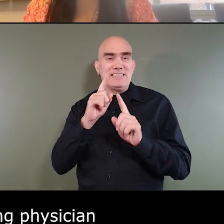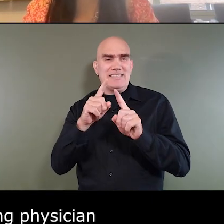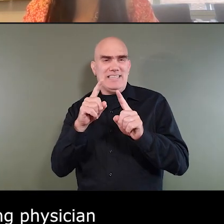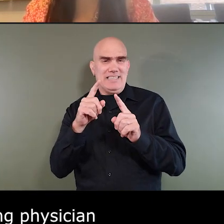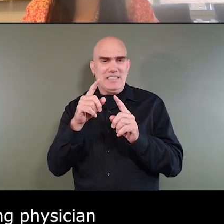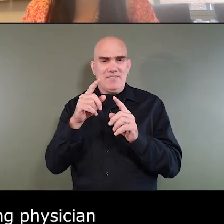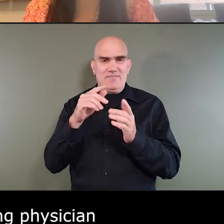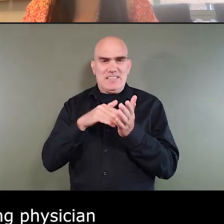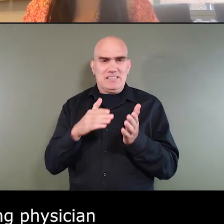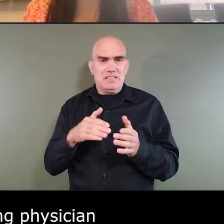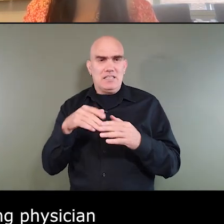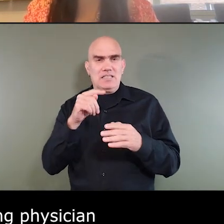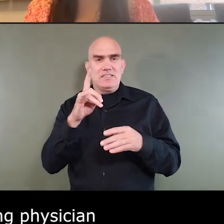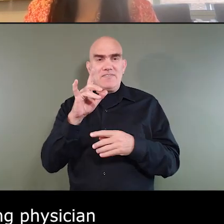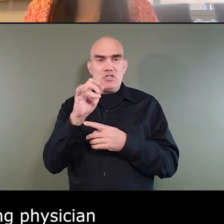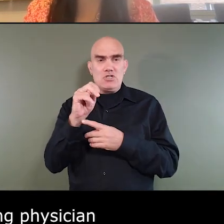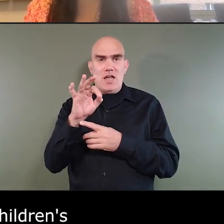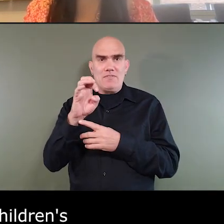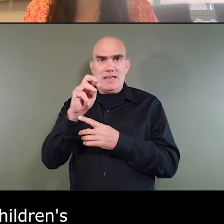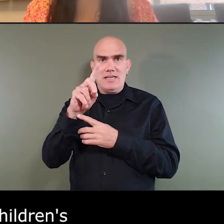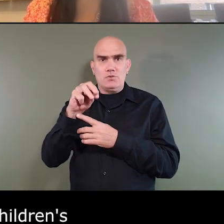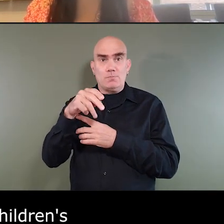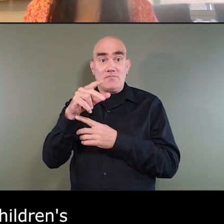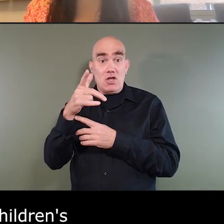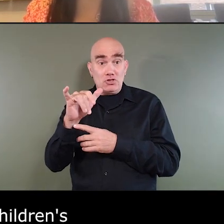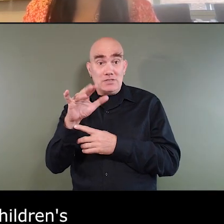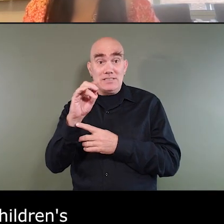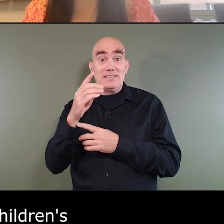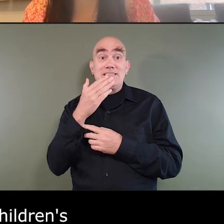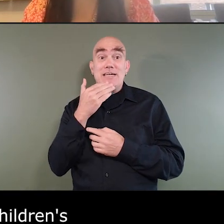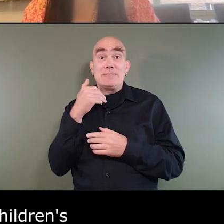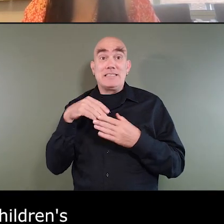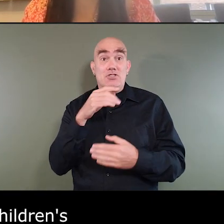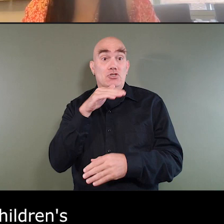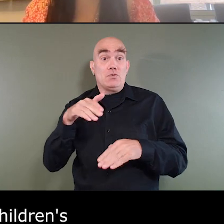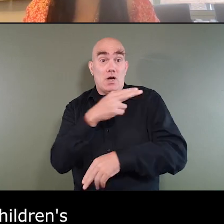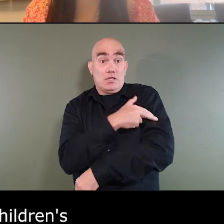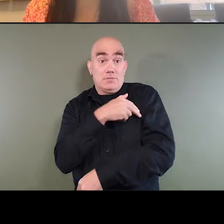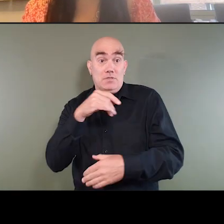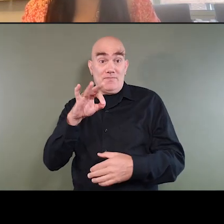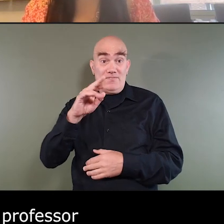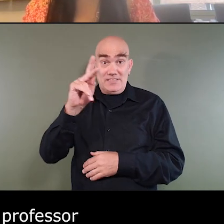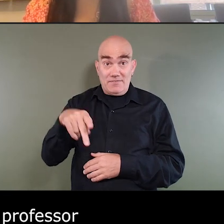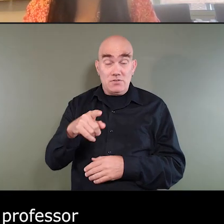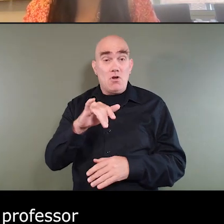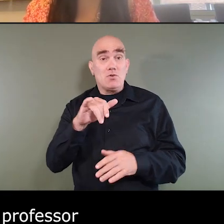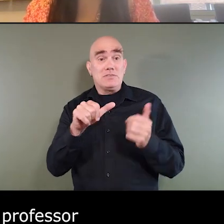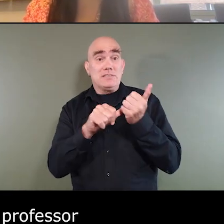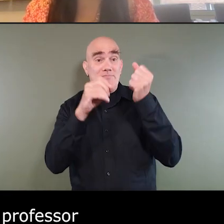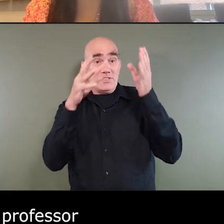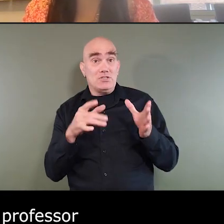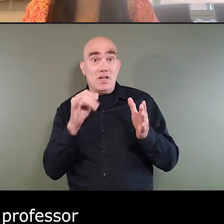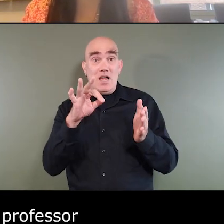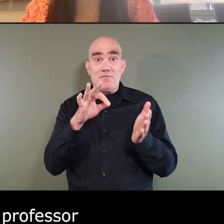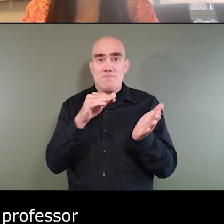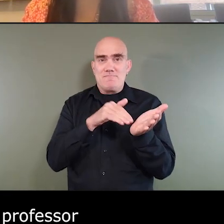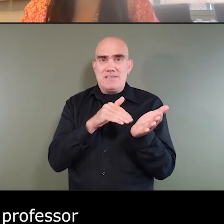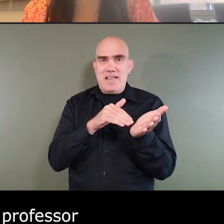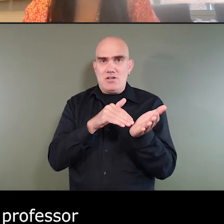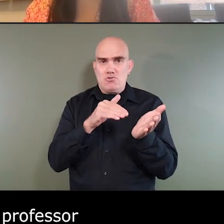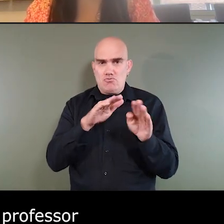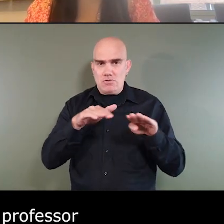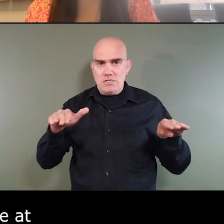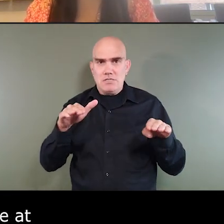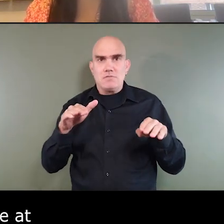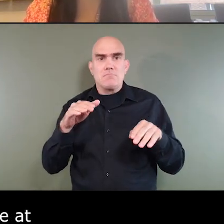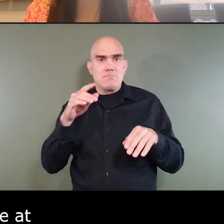attending physician in the Division of Endocrinology and Diabetes at the Children's Hospital of Philadelphia. She is also an assistant professor of pediatrics